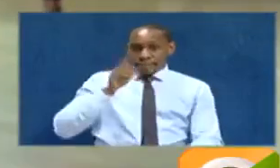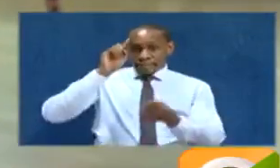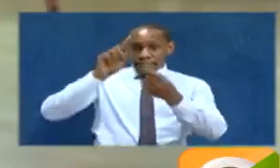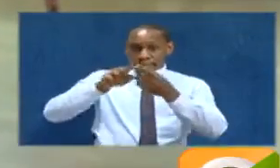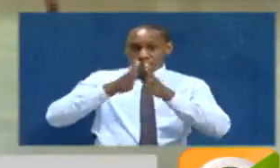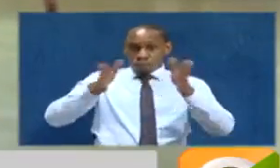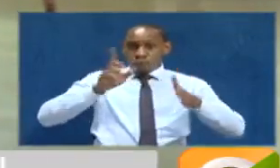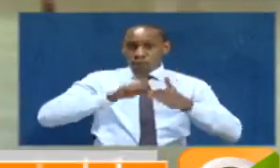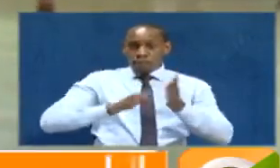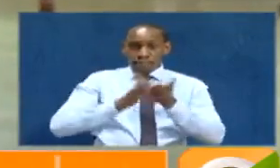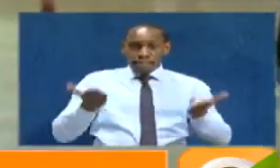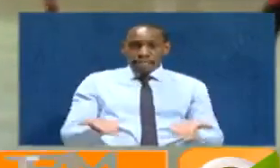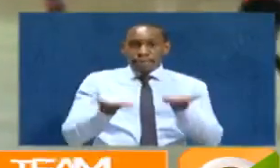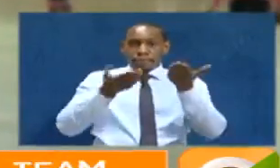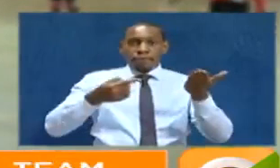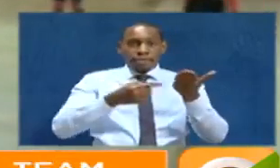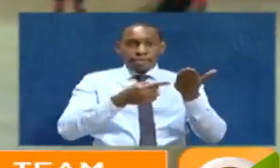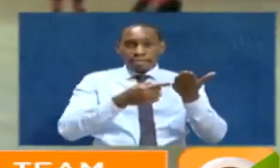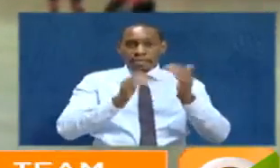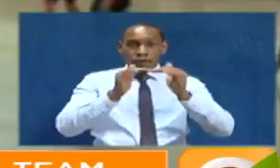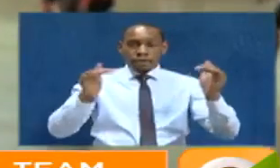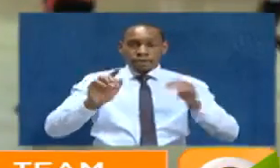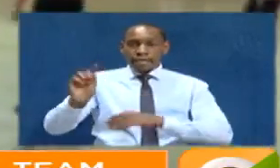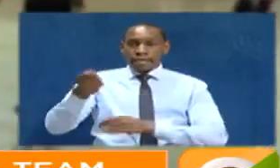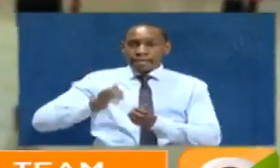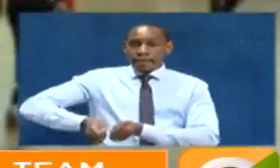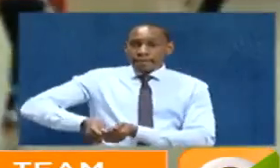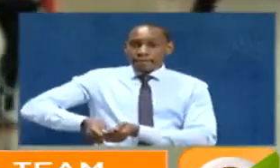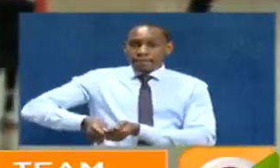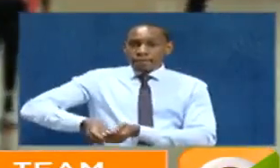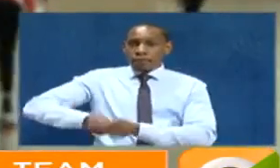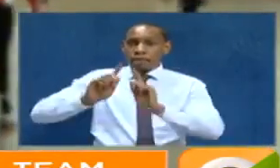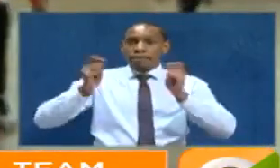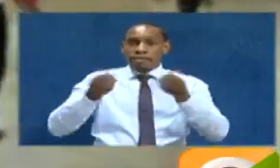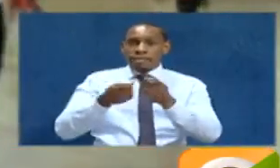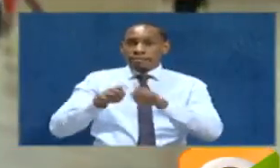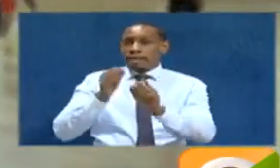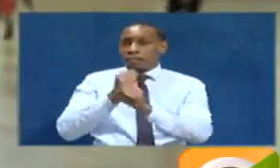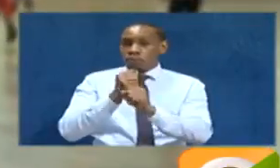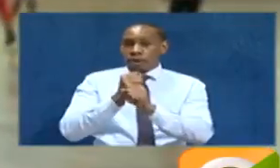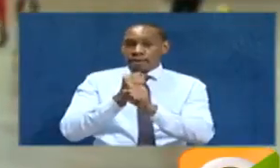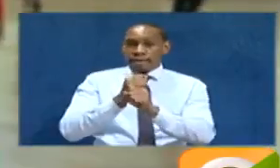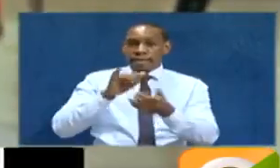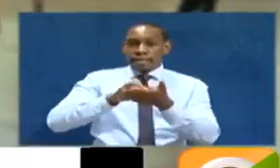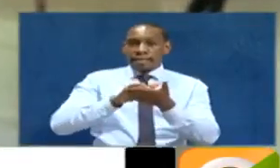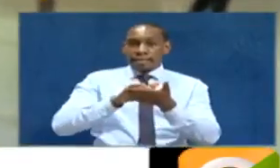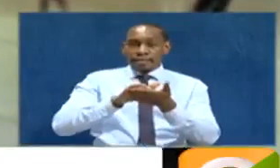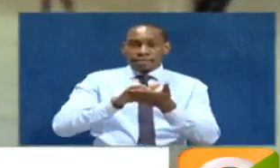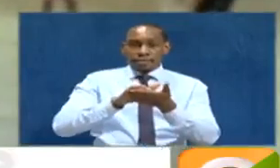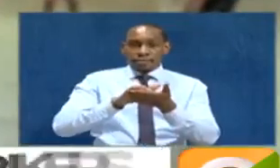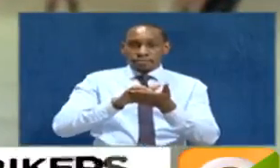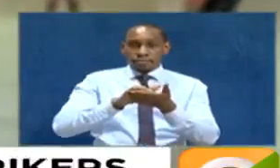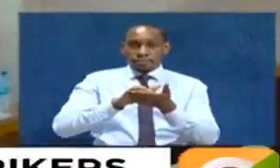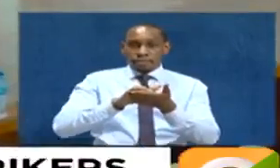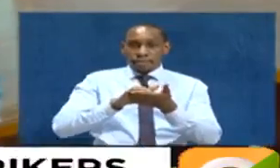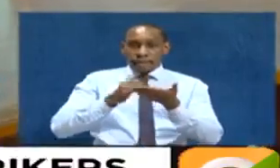goal here is to improve the technical level of the Kenya volleyball team and its performance during the Tokyo Olympic Games